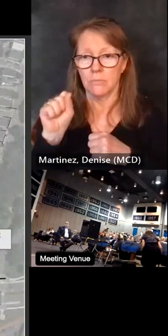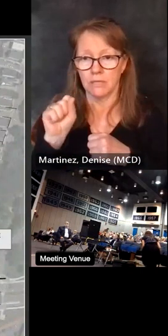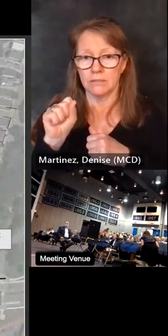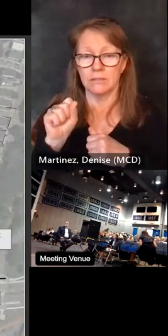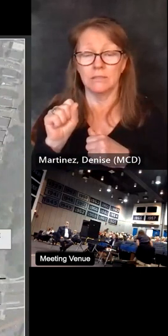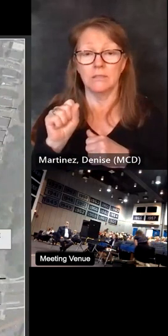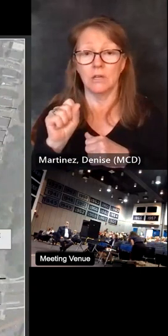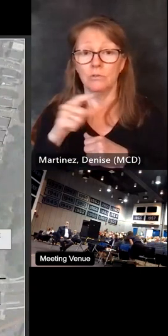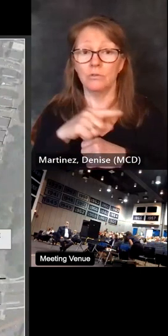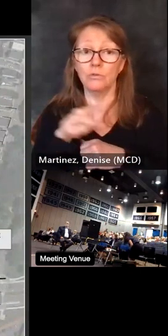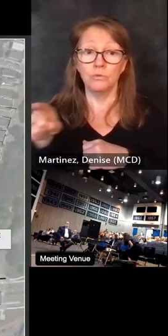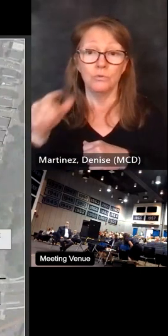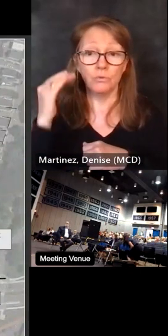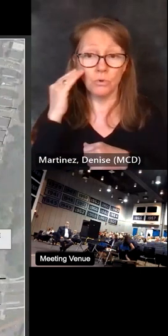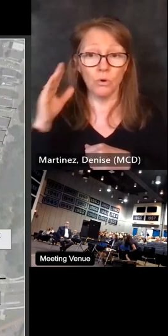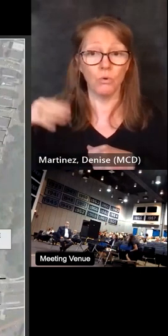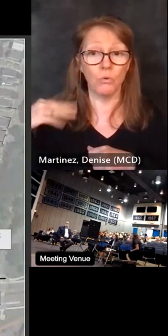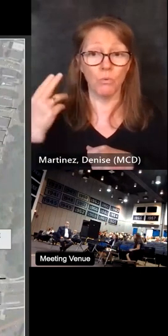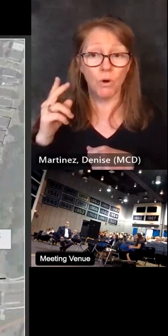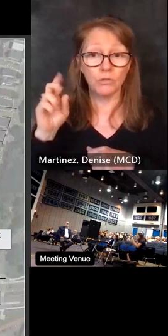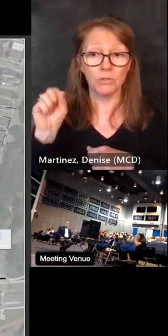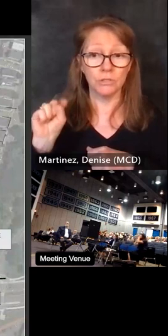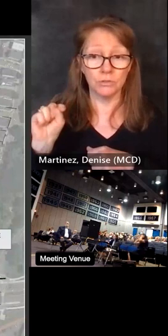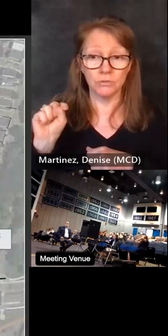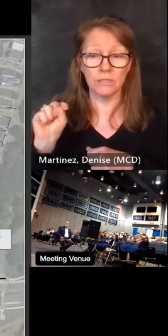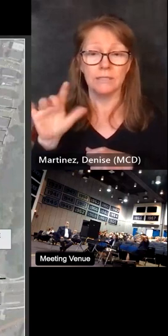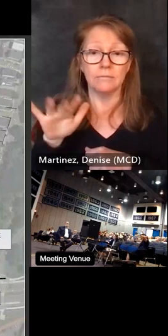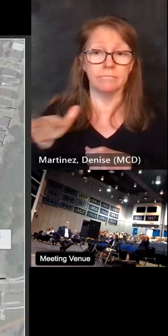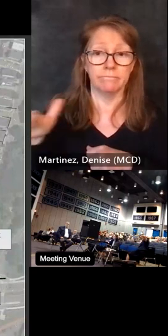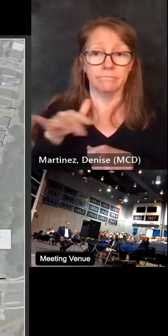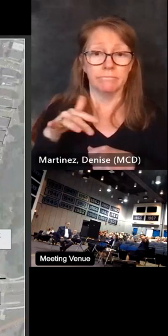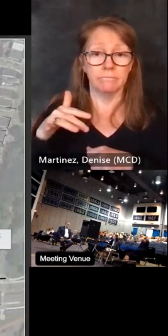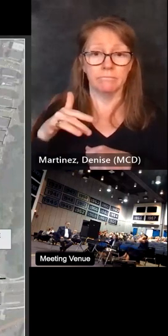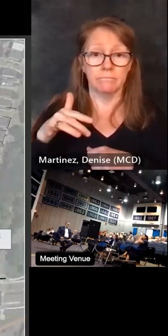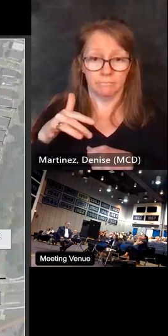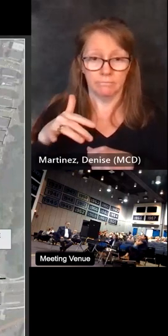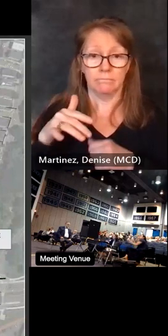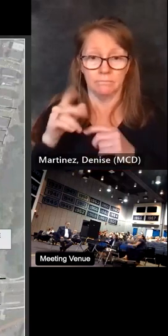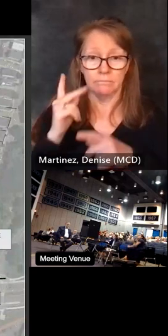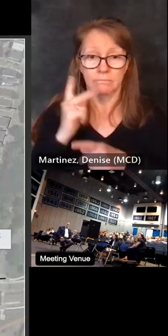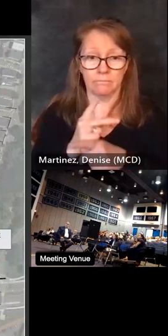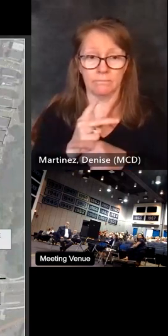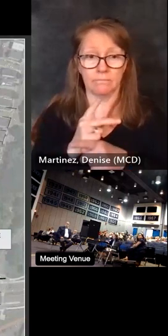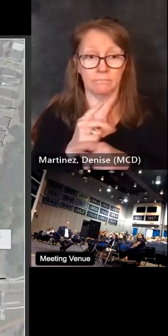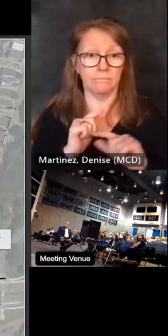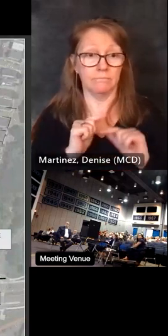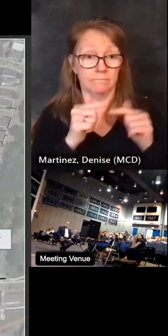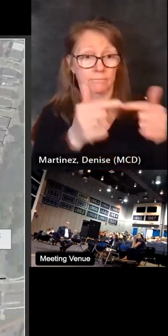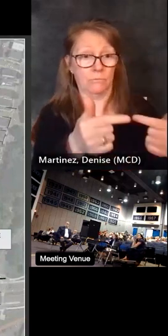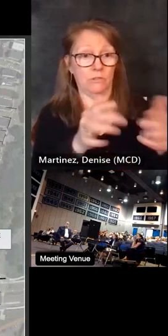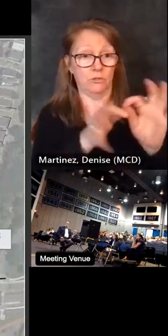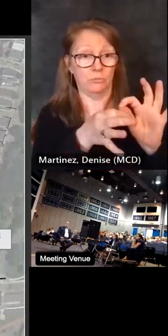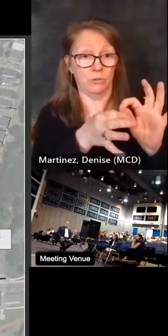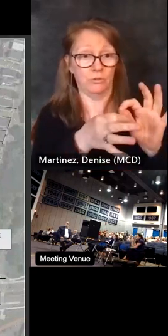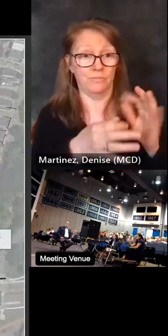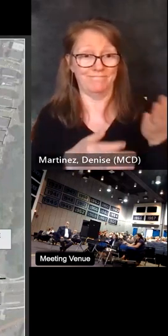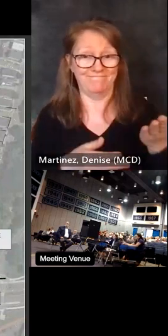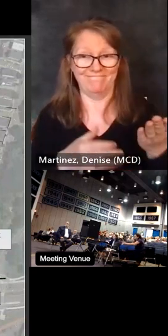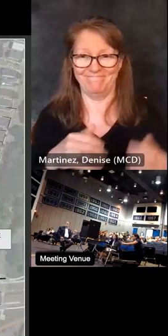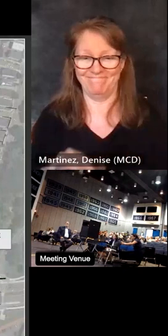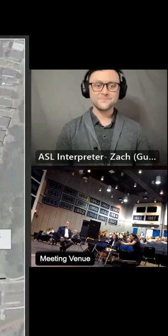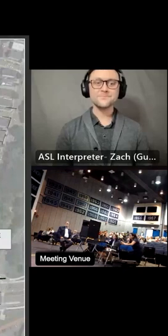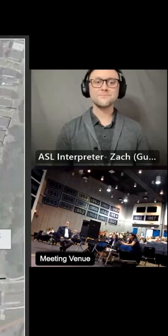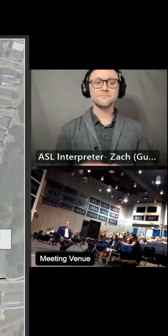Washington Street, that 3600 Washington Street. Next, EWC has a major conduit, the Stony